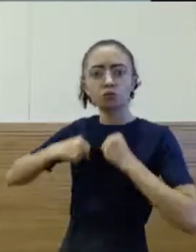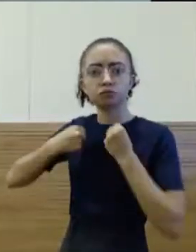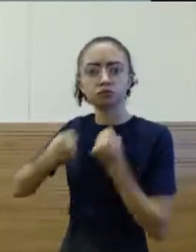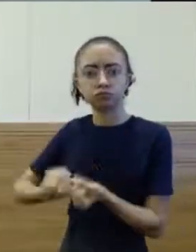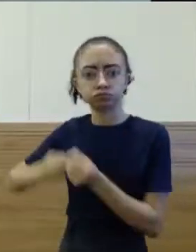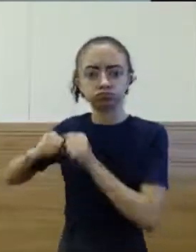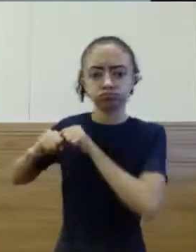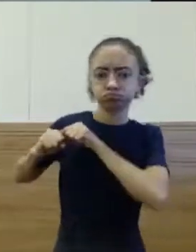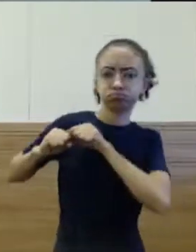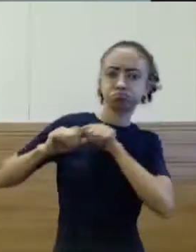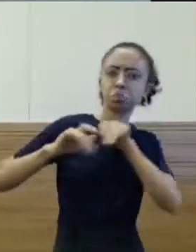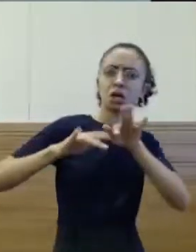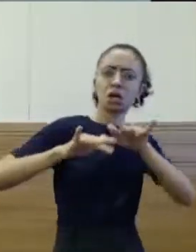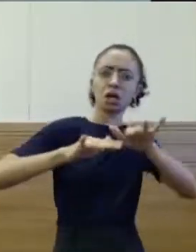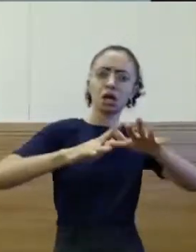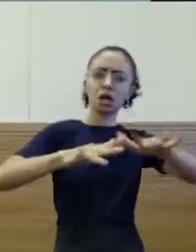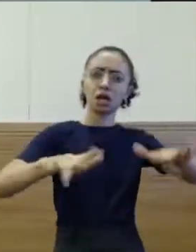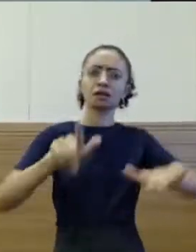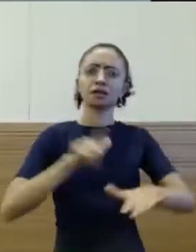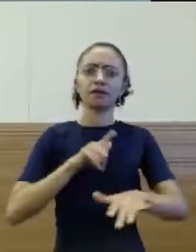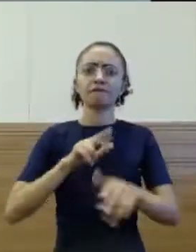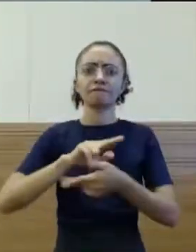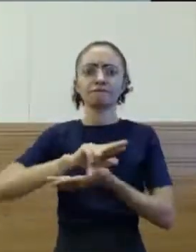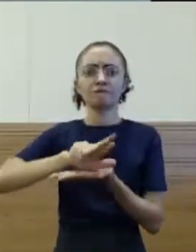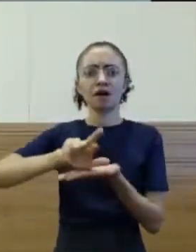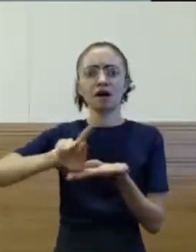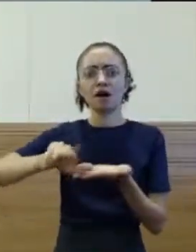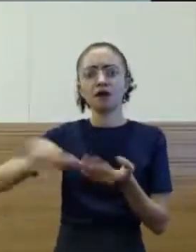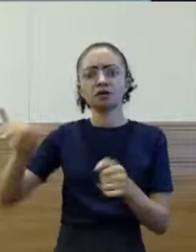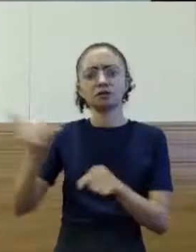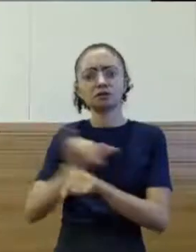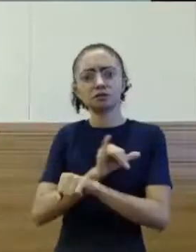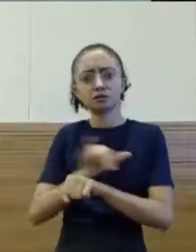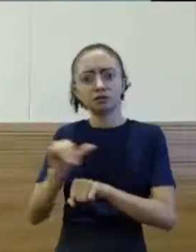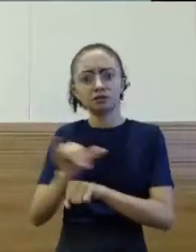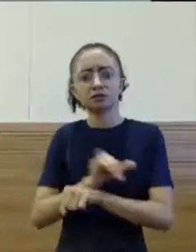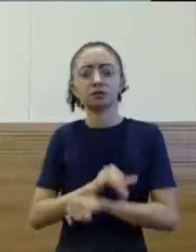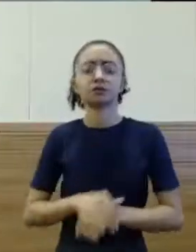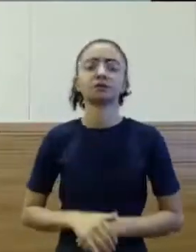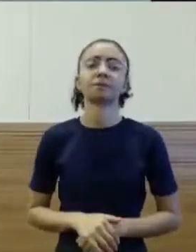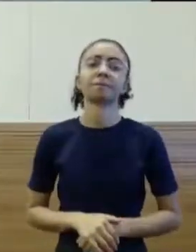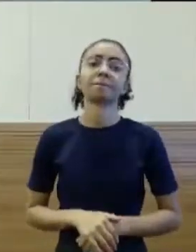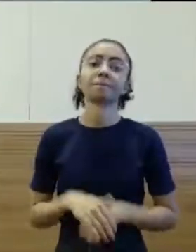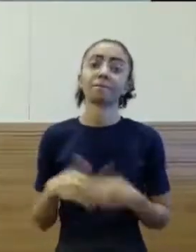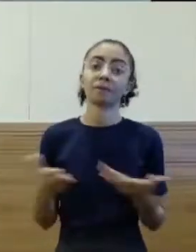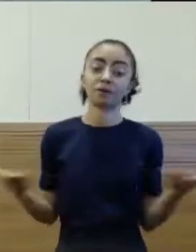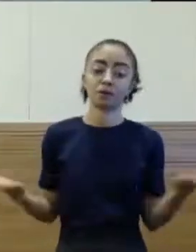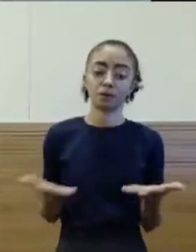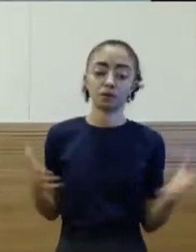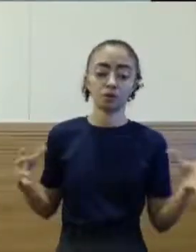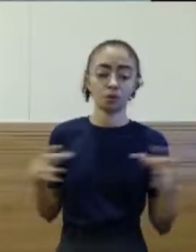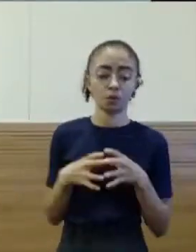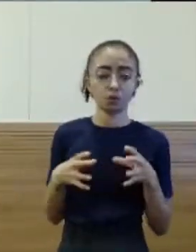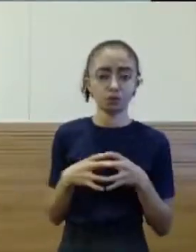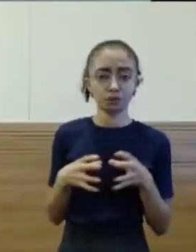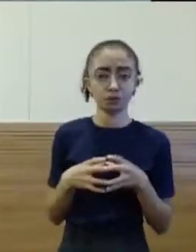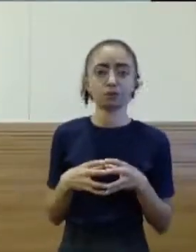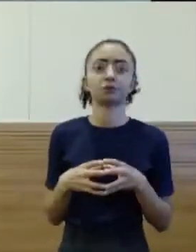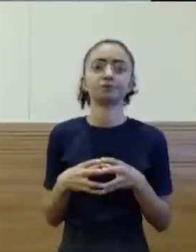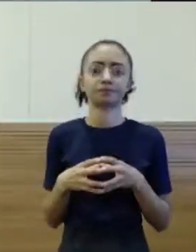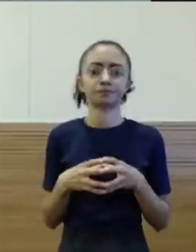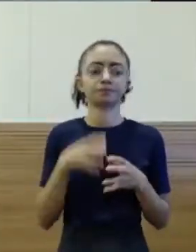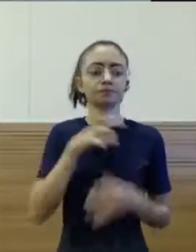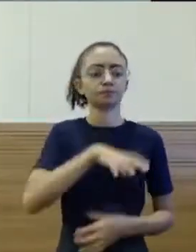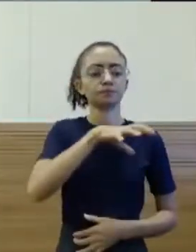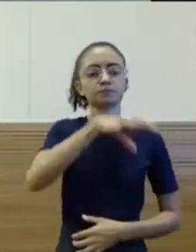tuvieron varias to spread the estrategias word. There were different strategies. So now multisectorial para we que have this multi-sectorial committee a to trabajar the con ellos. guidelines, and we